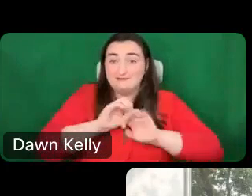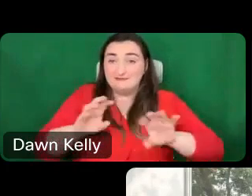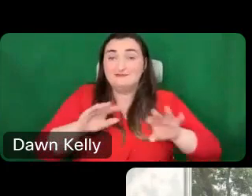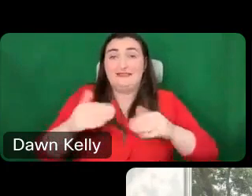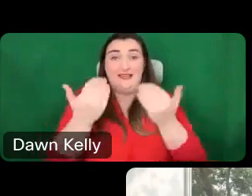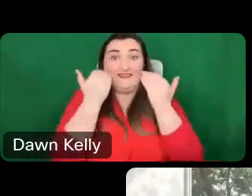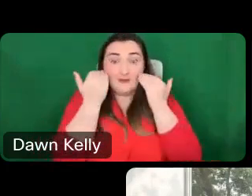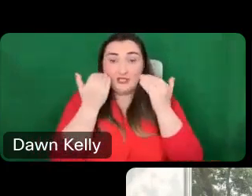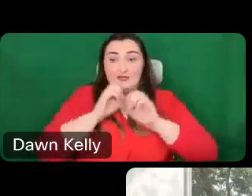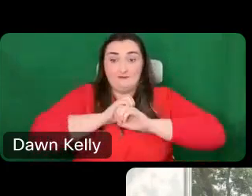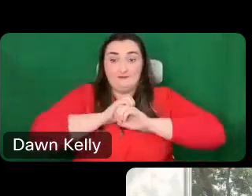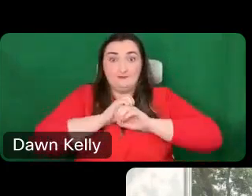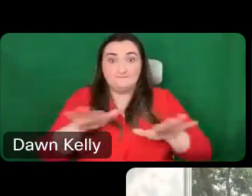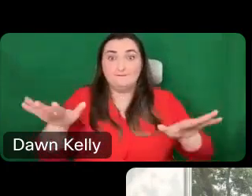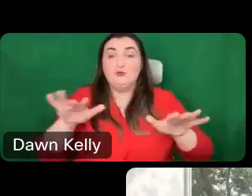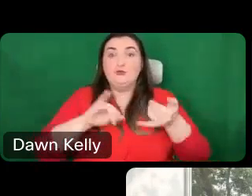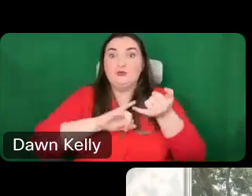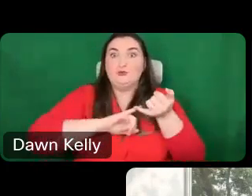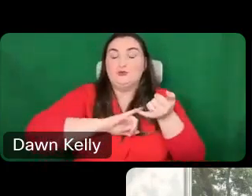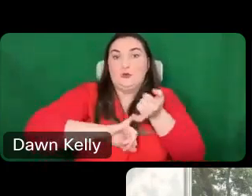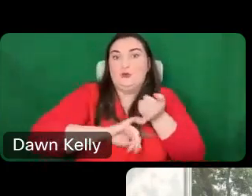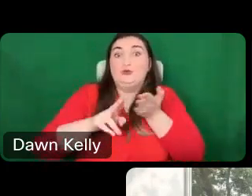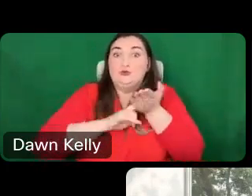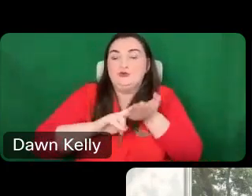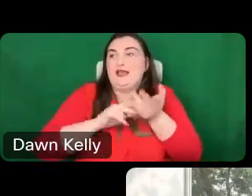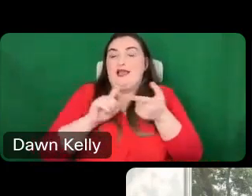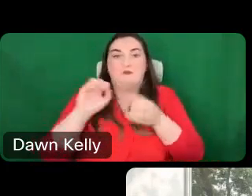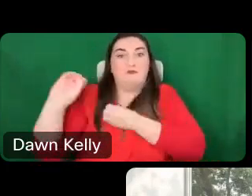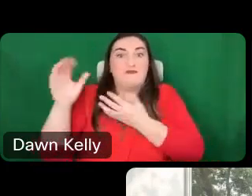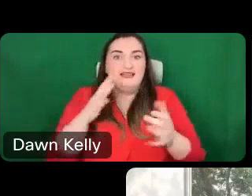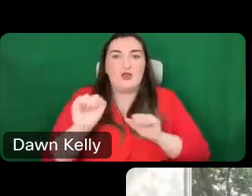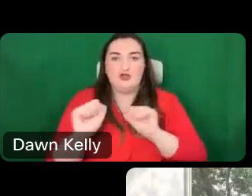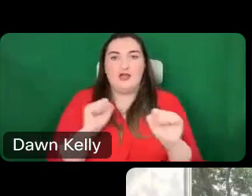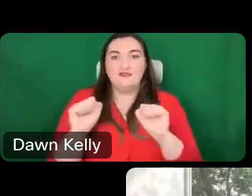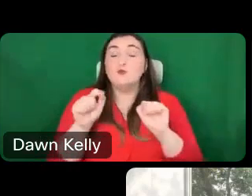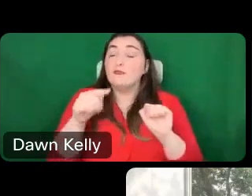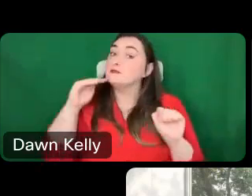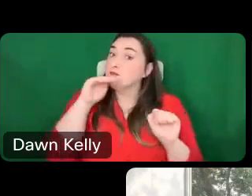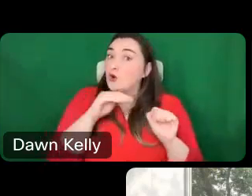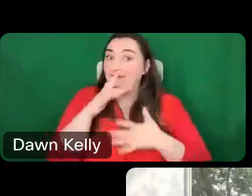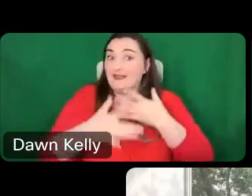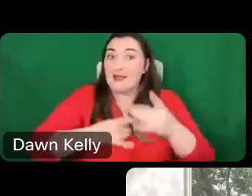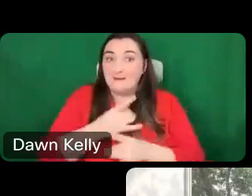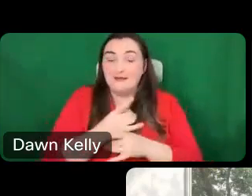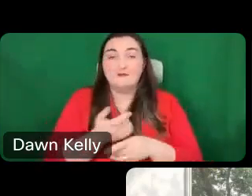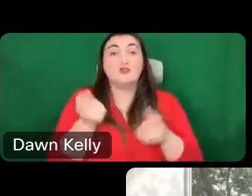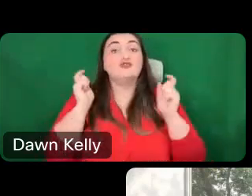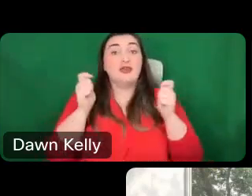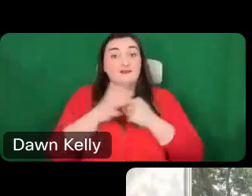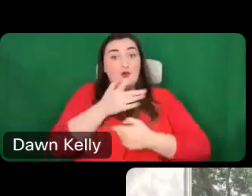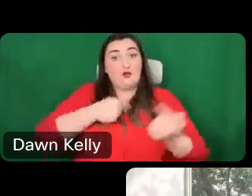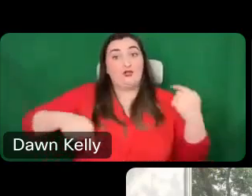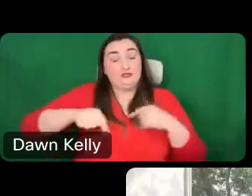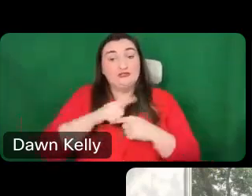down on the ground and getting down to the people who are actually providing the services. So it's really, really important that these are happening. The training for us,